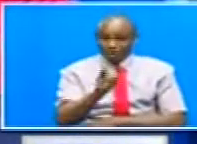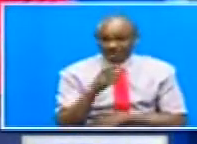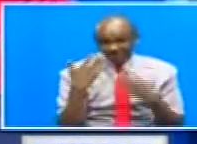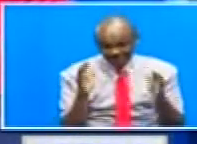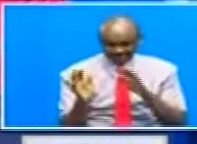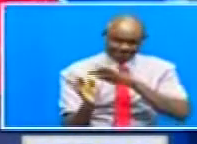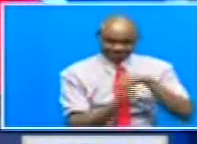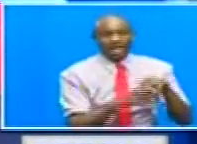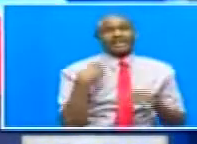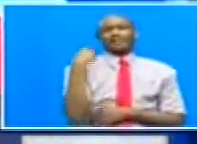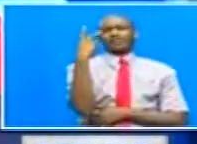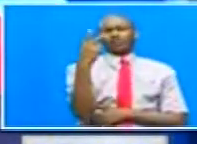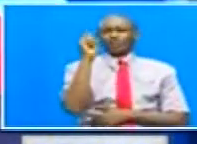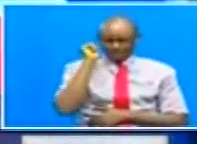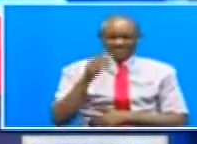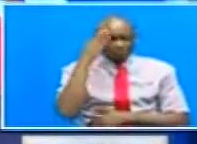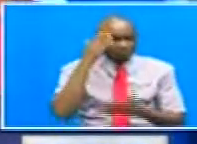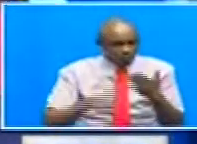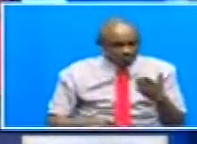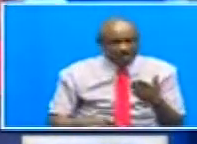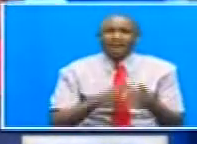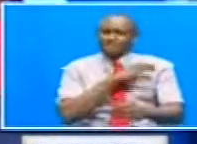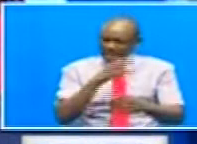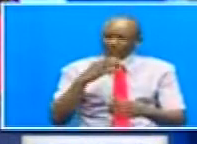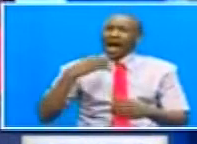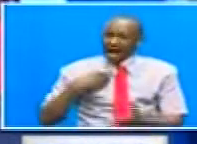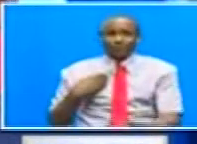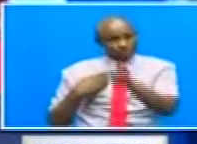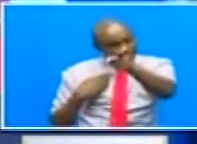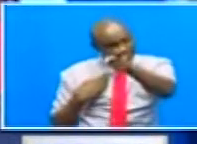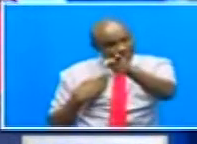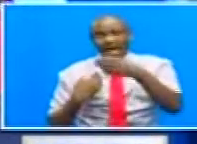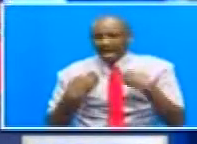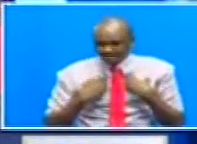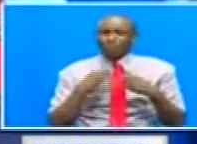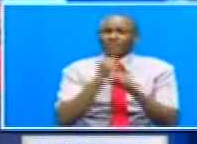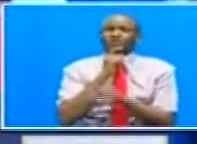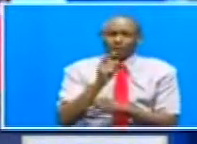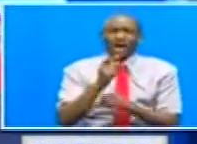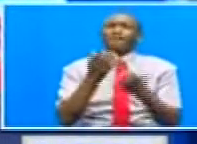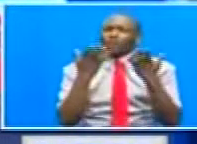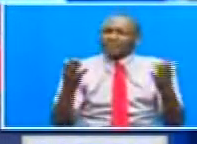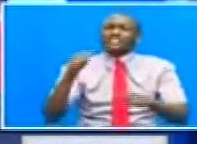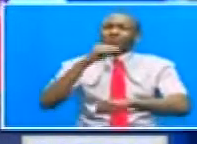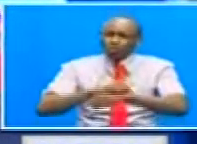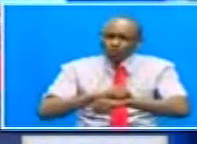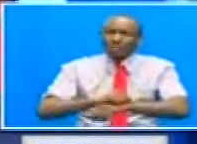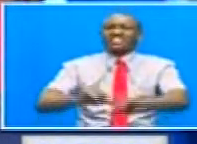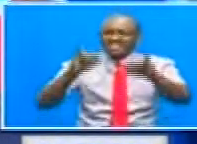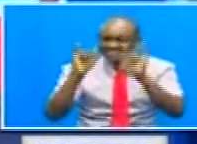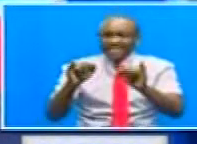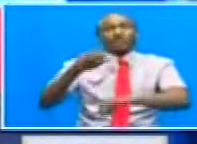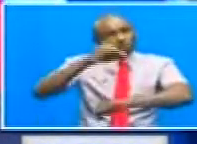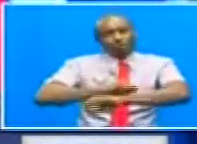directive. Secondly, of course, we need to realize the power that we have in terms of making sure that school property remains the property